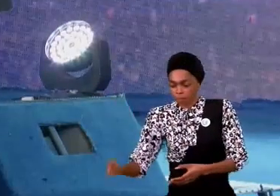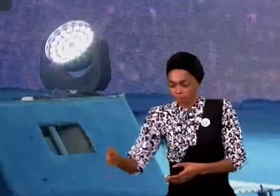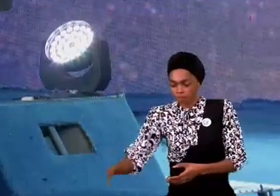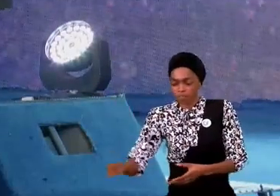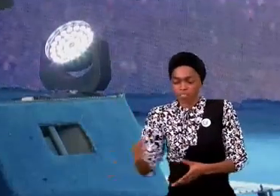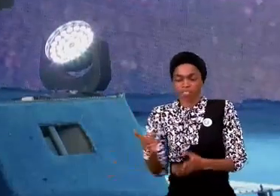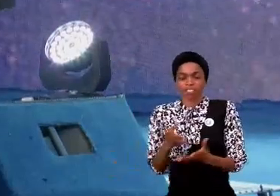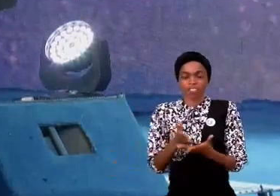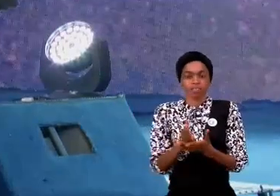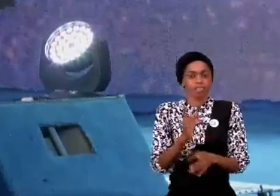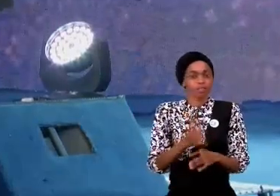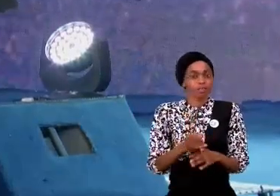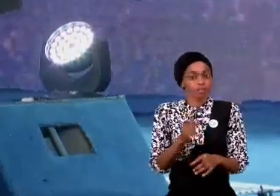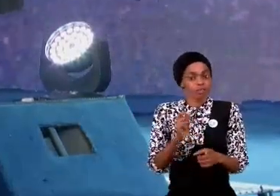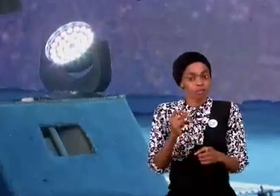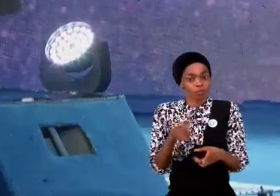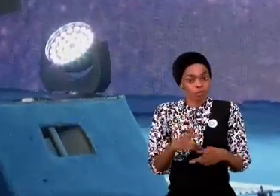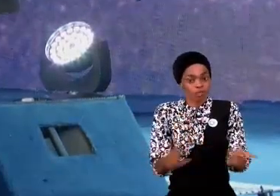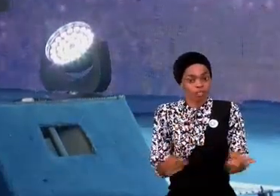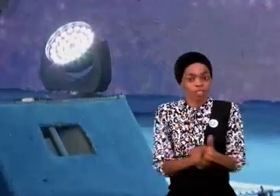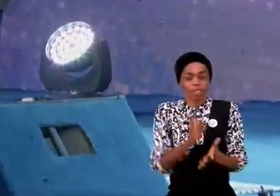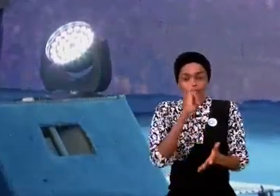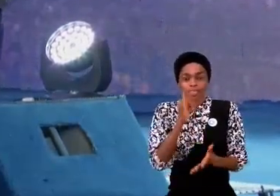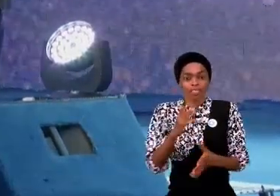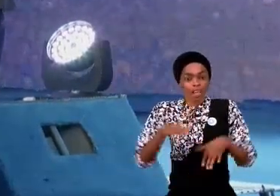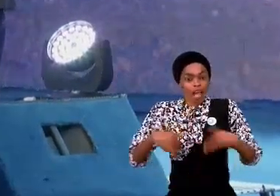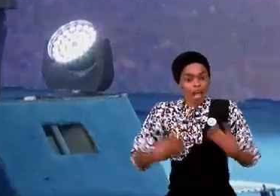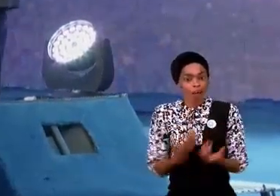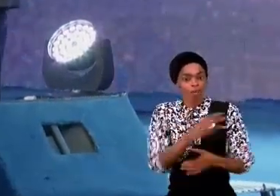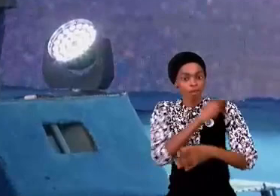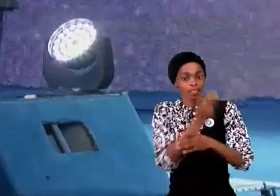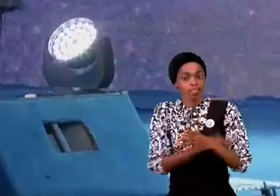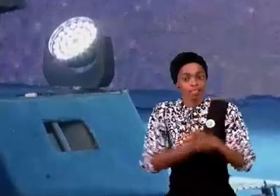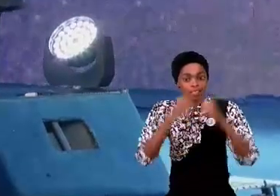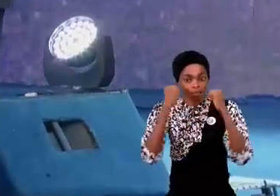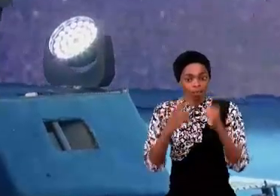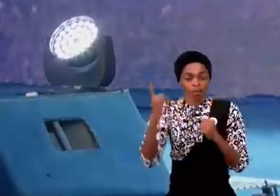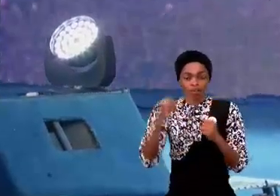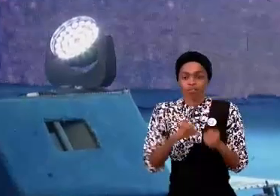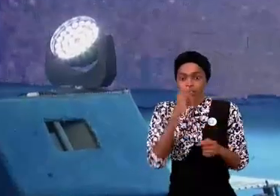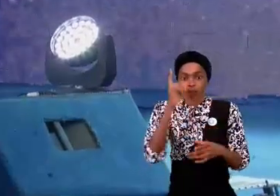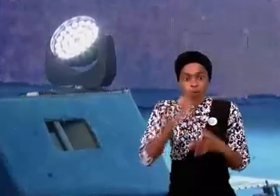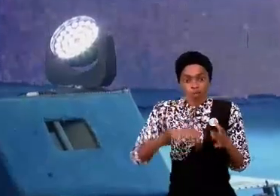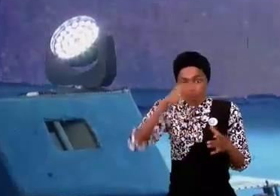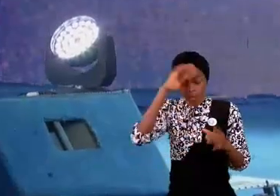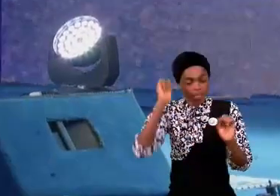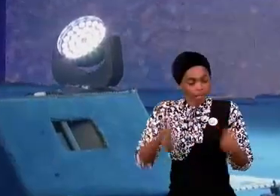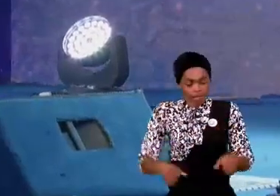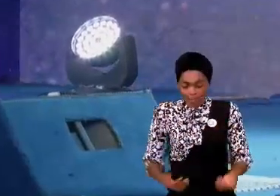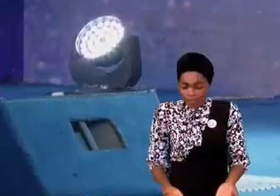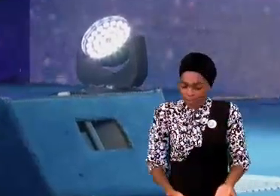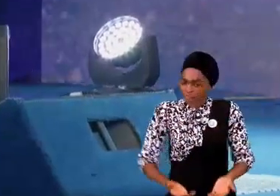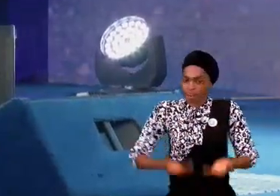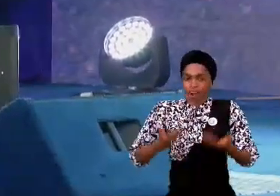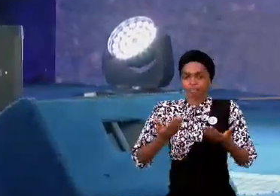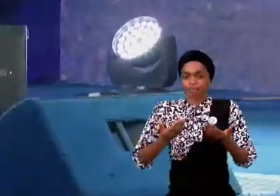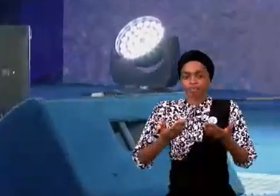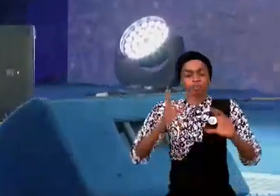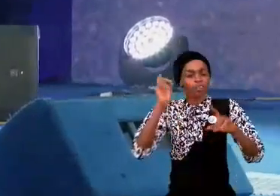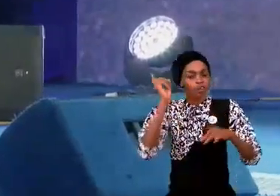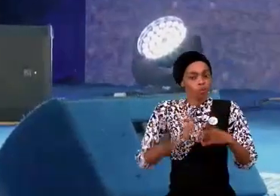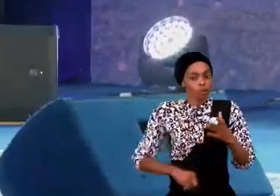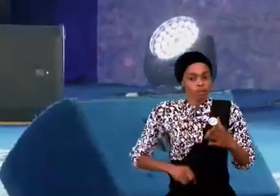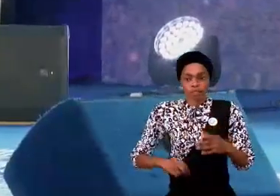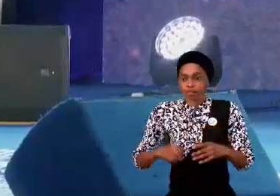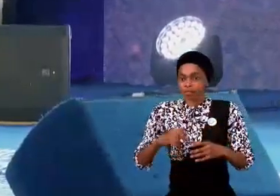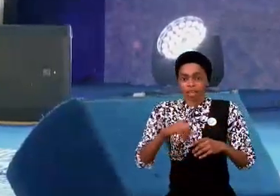what science cannot lift up, what engineering cannot lift up, what the wisdom of man cannot